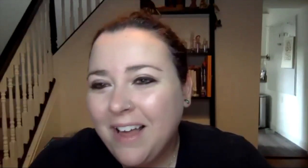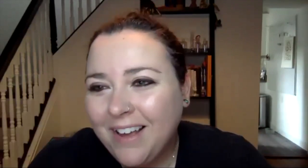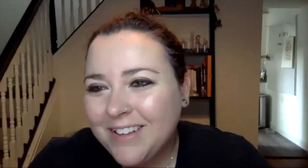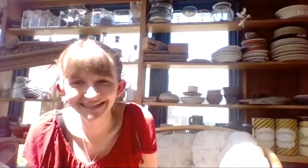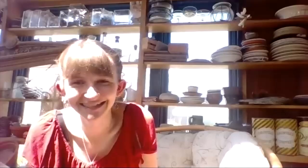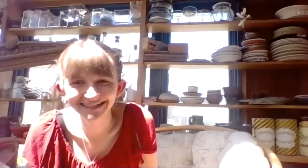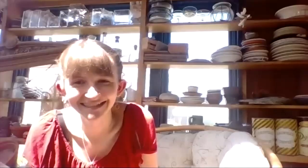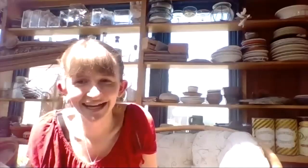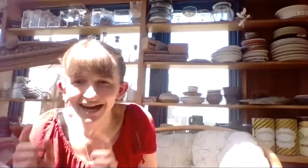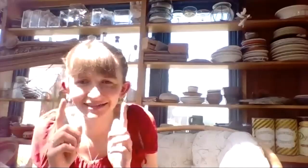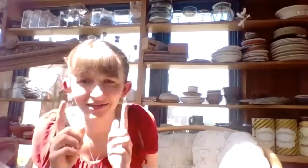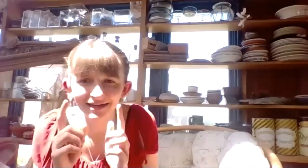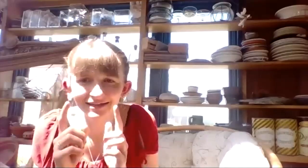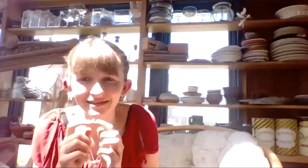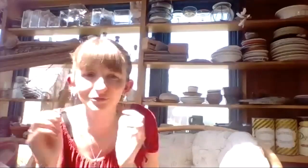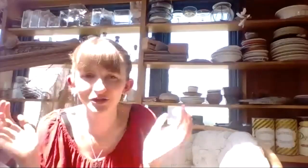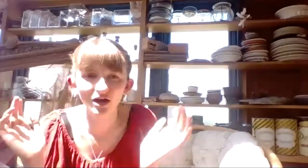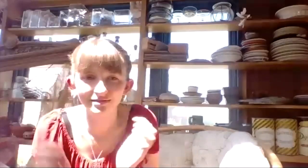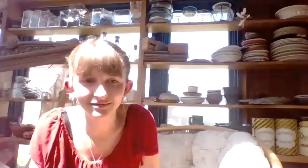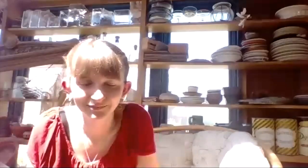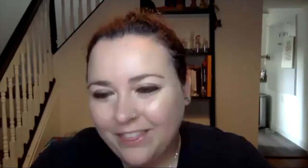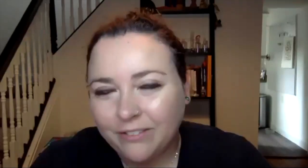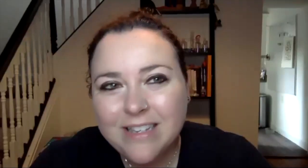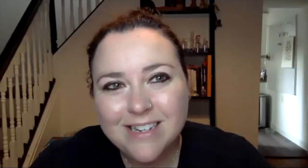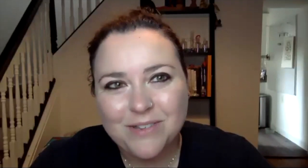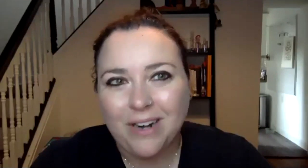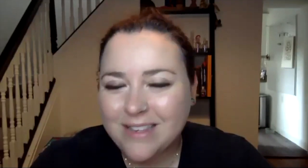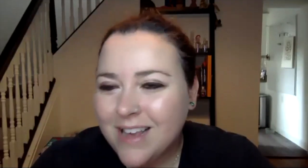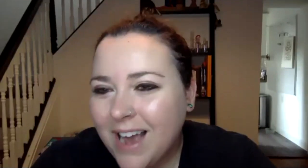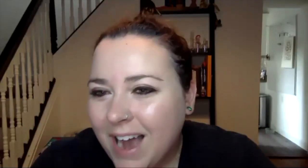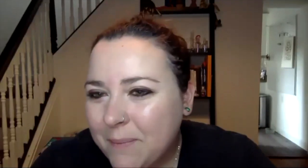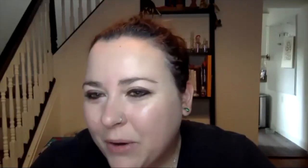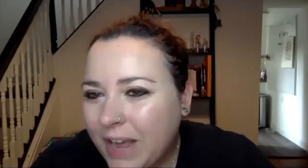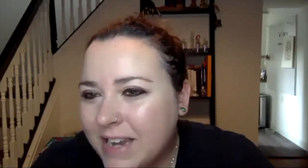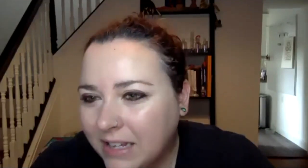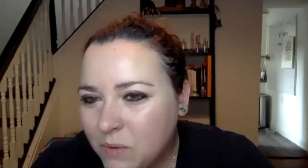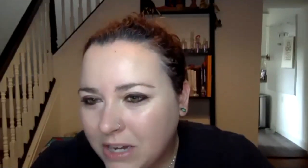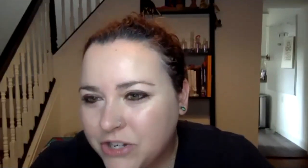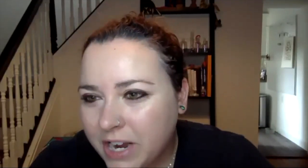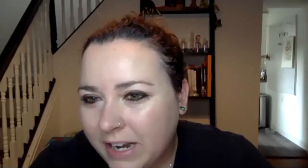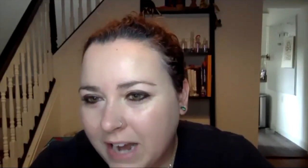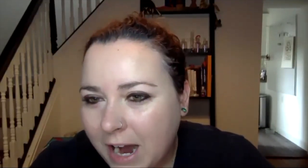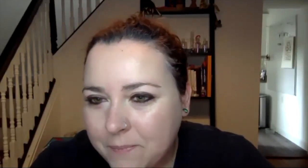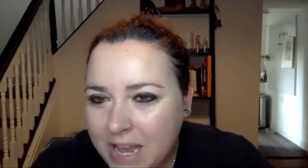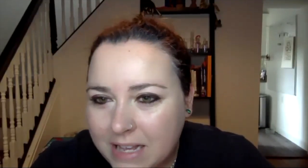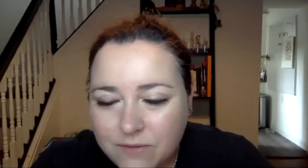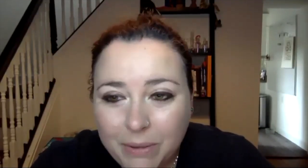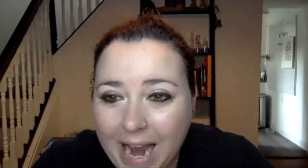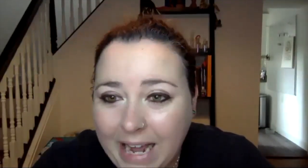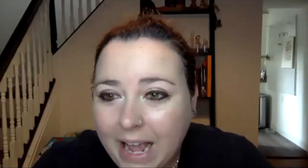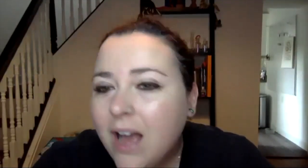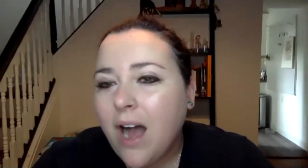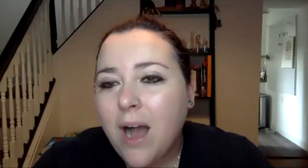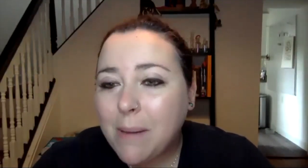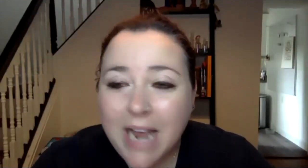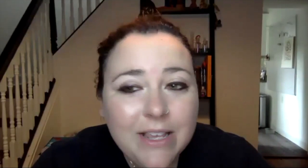So funny. So tiny little head, huge silly. claws. Yeah, Therizinosaurus. Okay, the next question is from